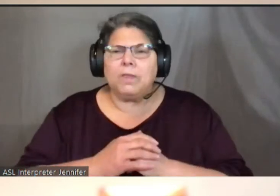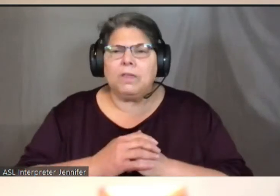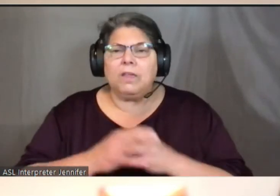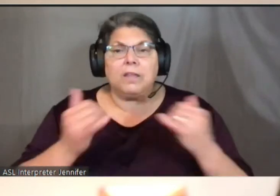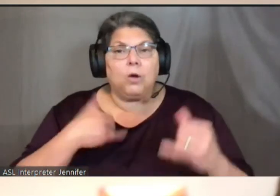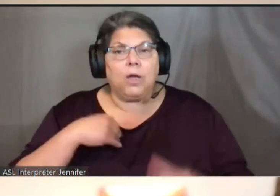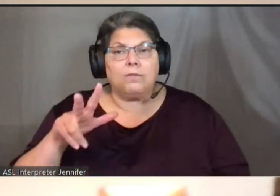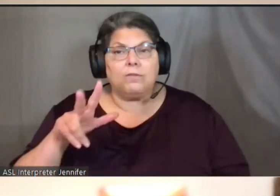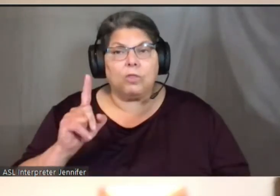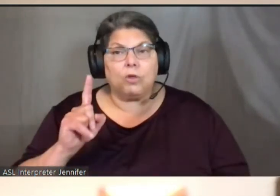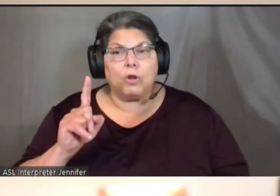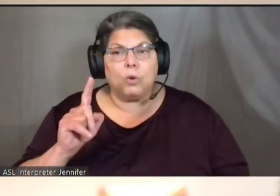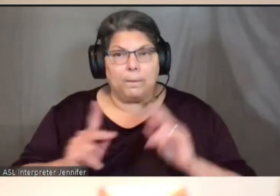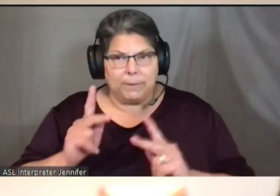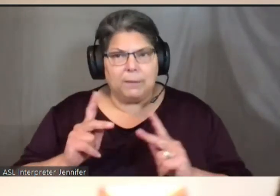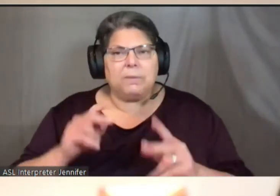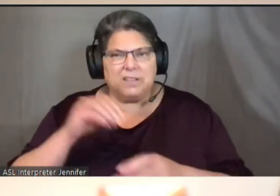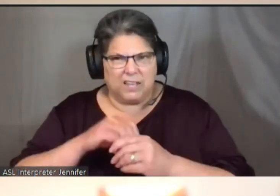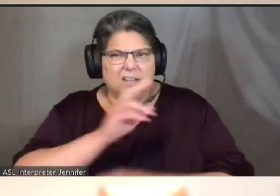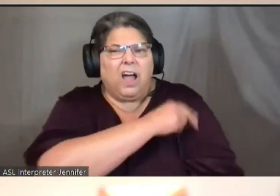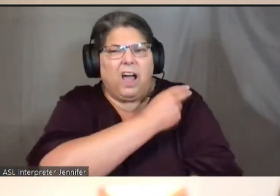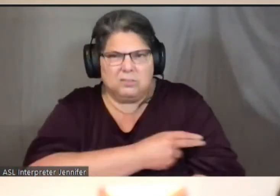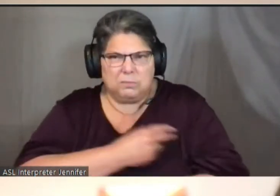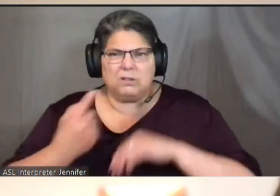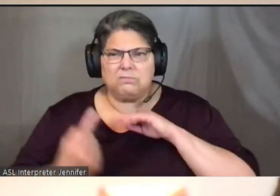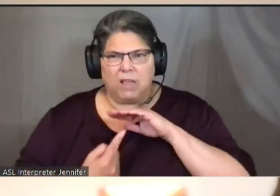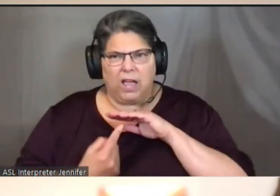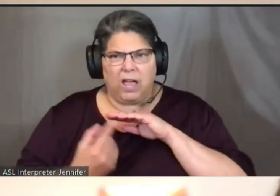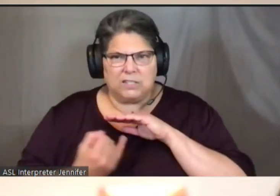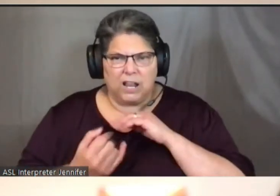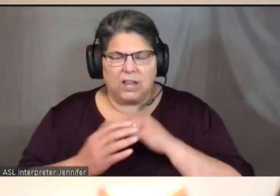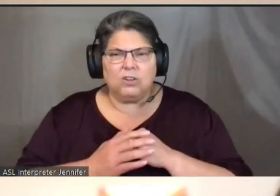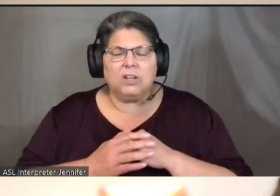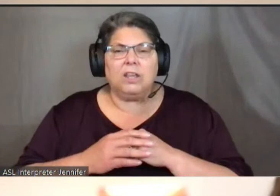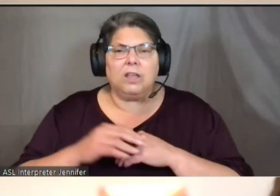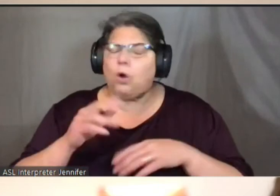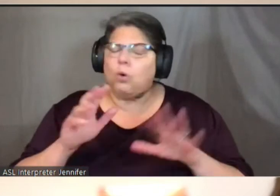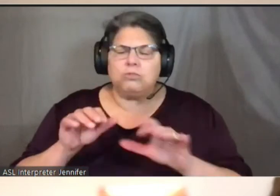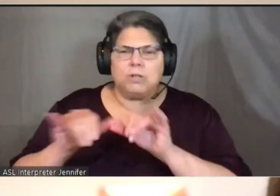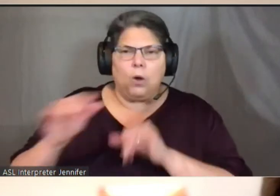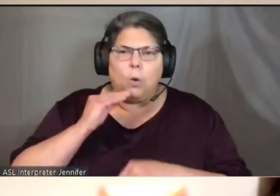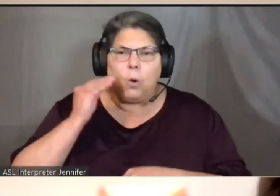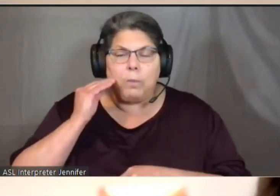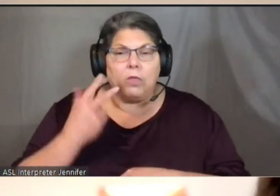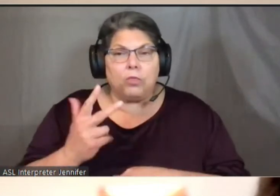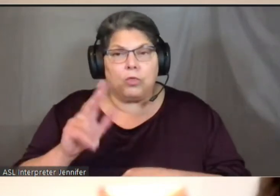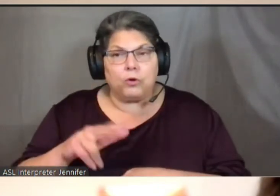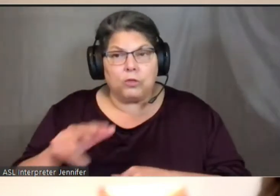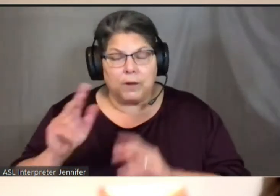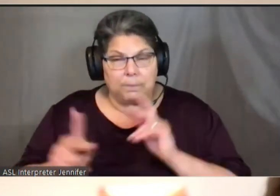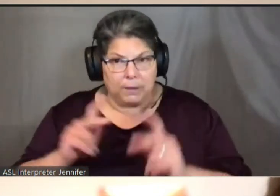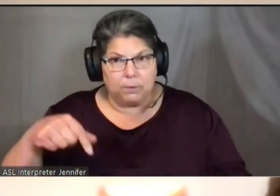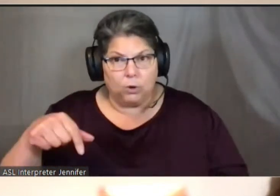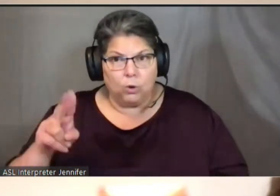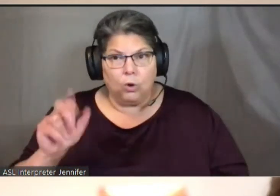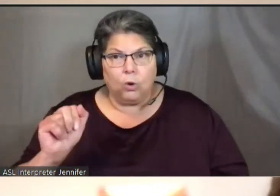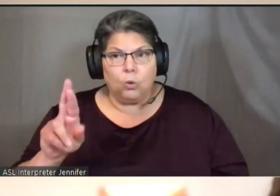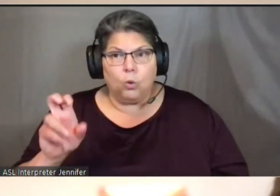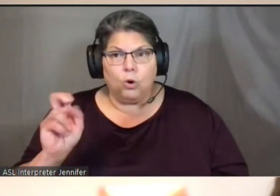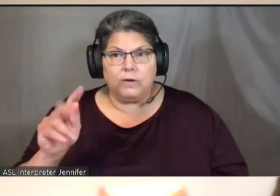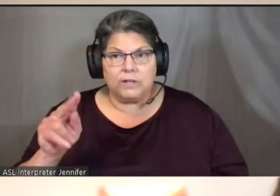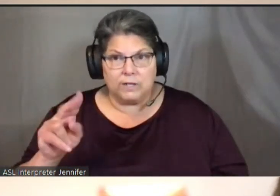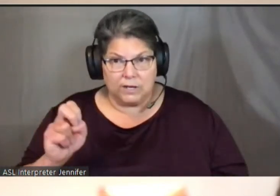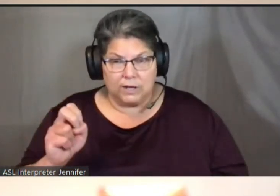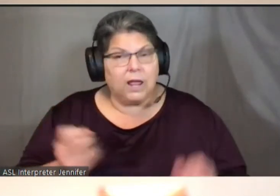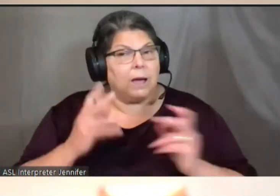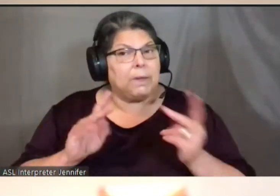31 people in isolation and 33 people in quarantine. Our deaths now number 48 in this